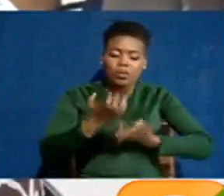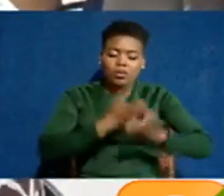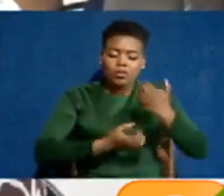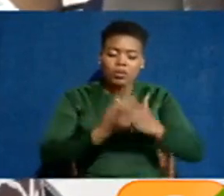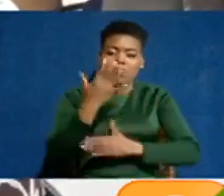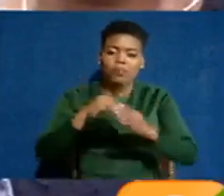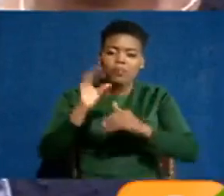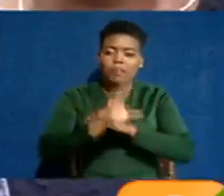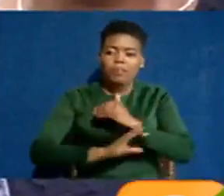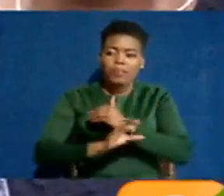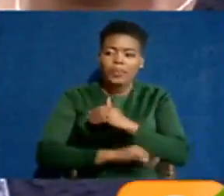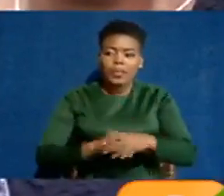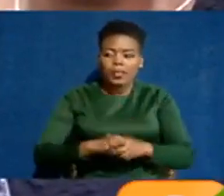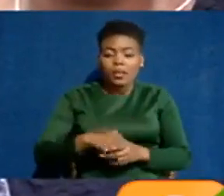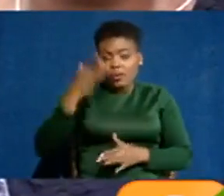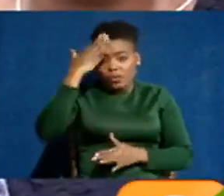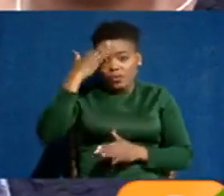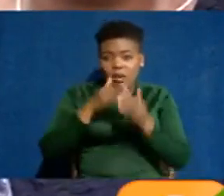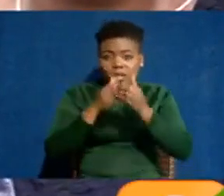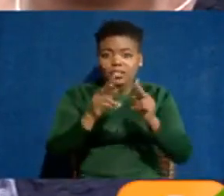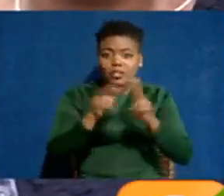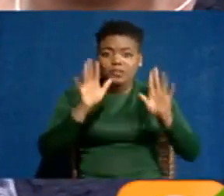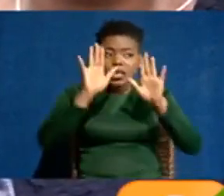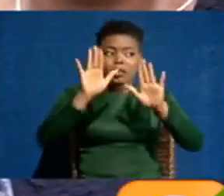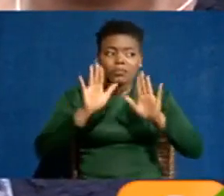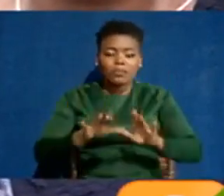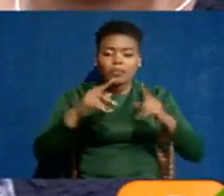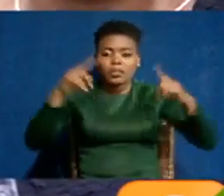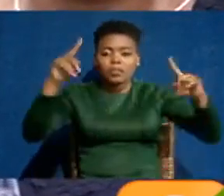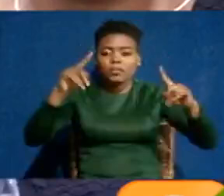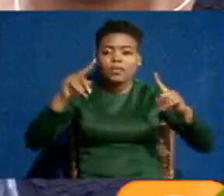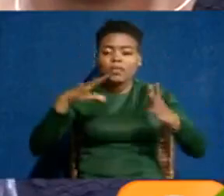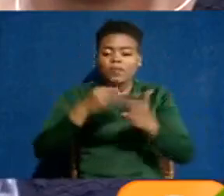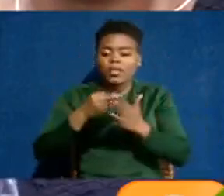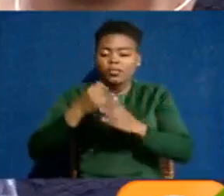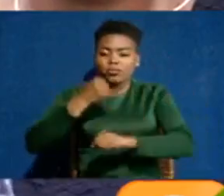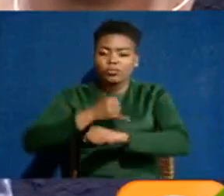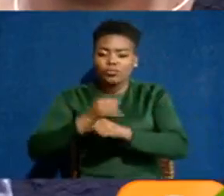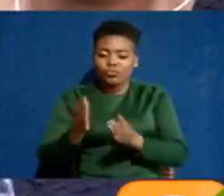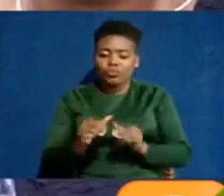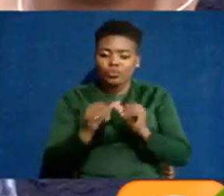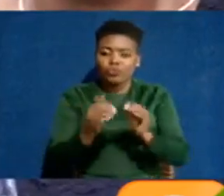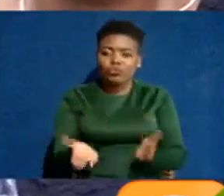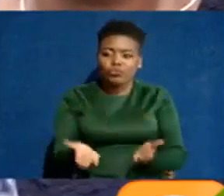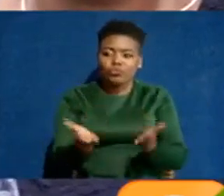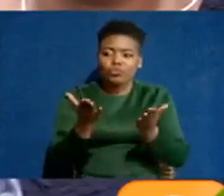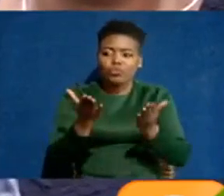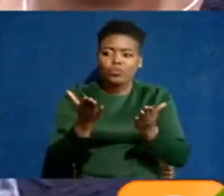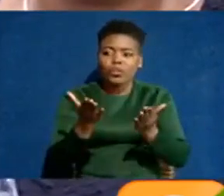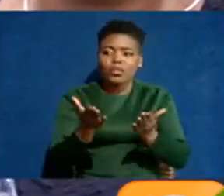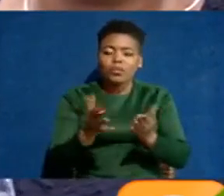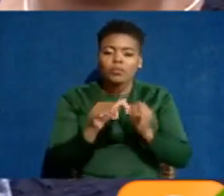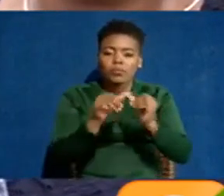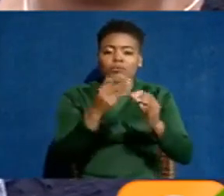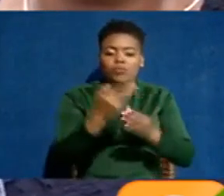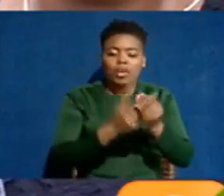growth. Governance is very key for the success of these financial institutions, and we continue to improve it. Continue to partner